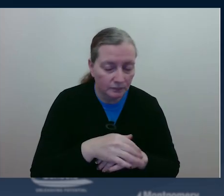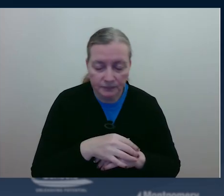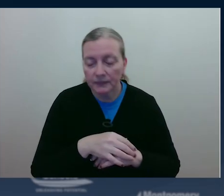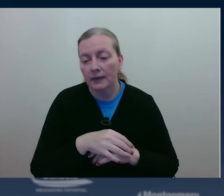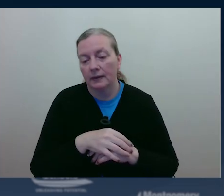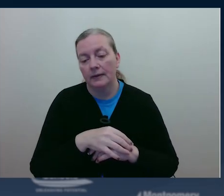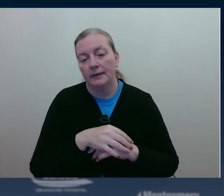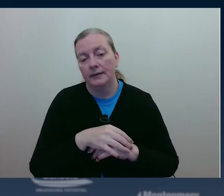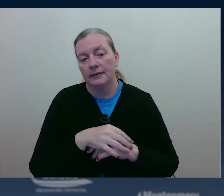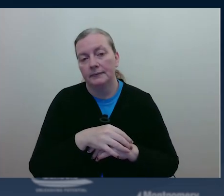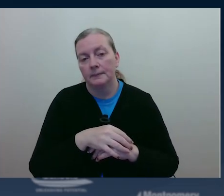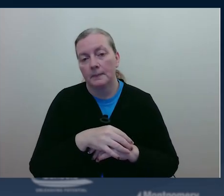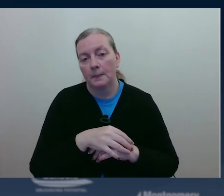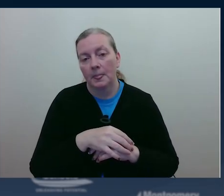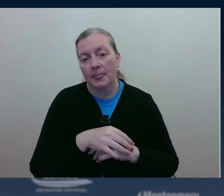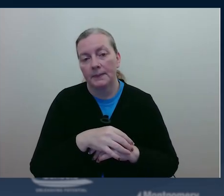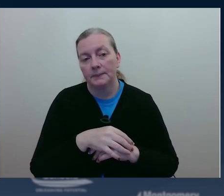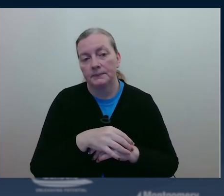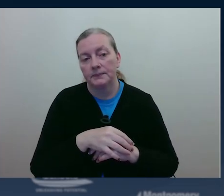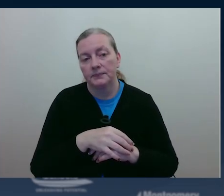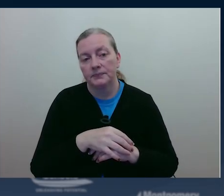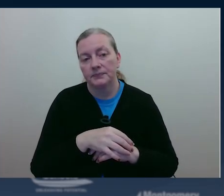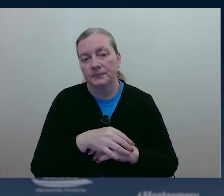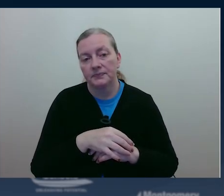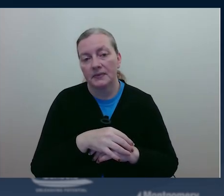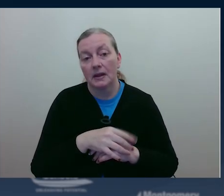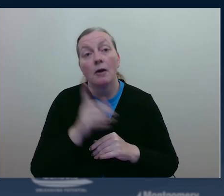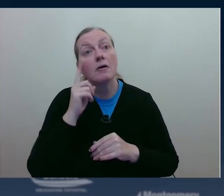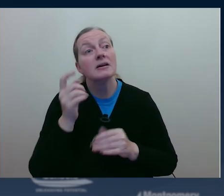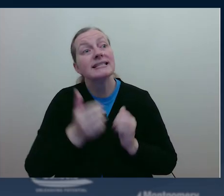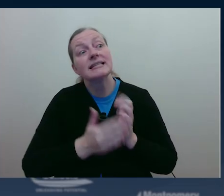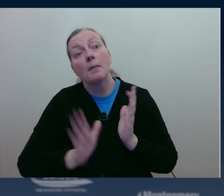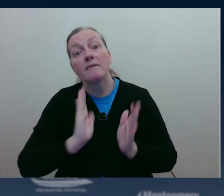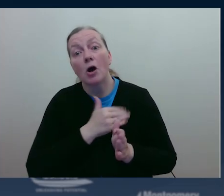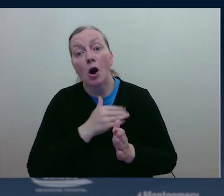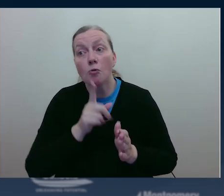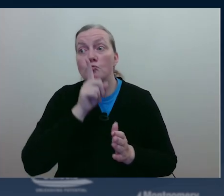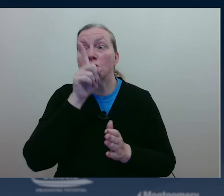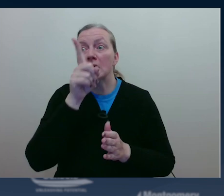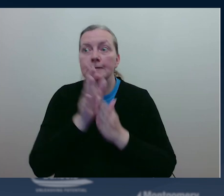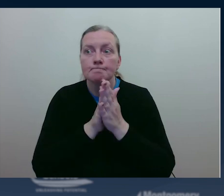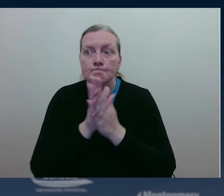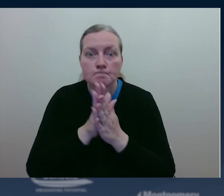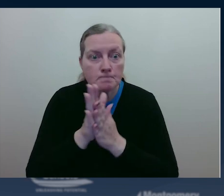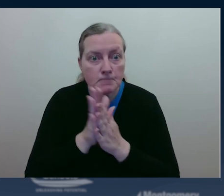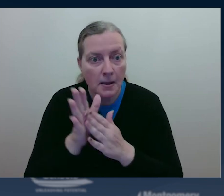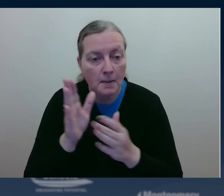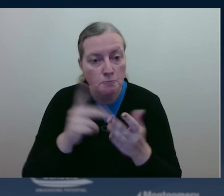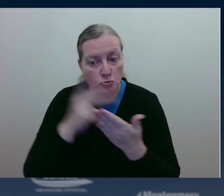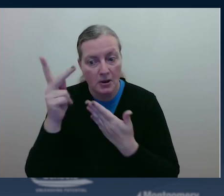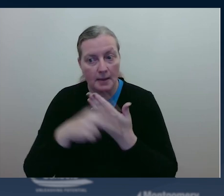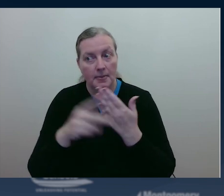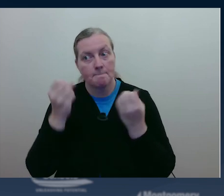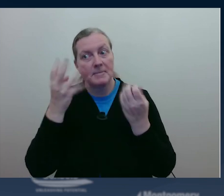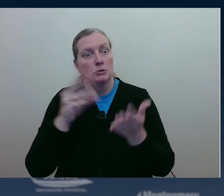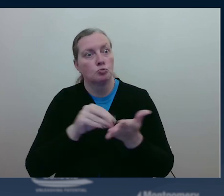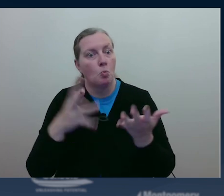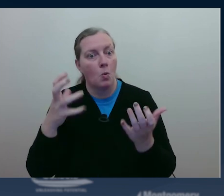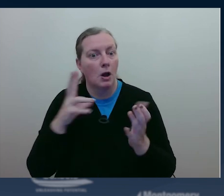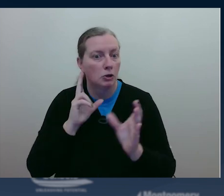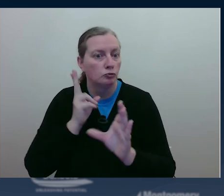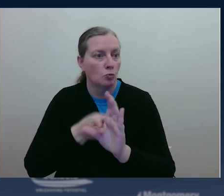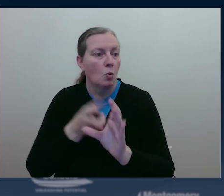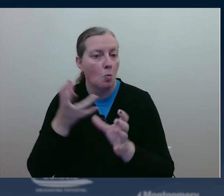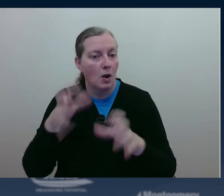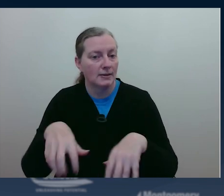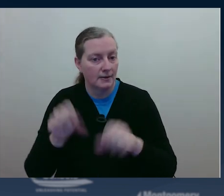our most sought after programs that the composition of those student bodies really are comprised of students